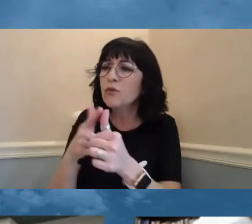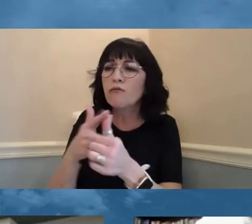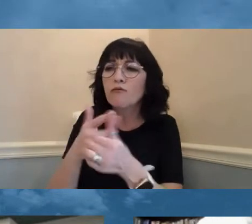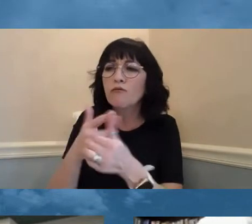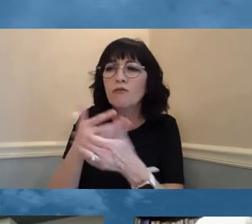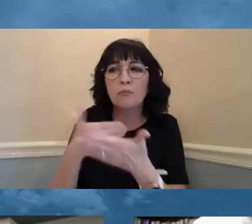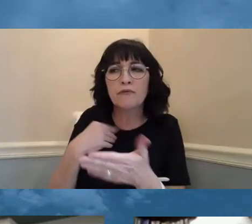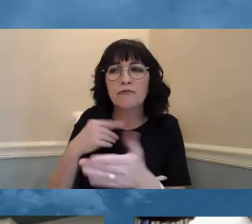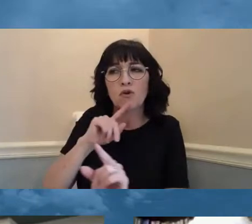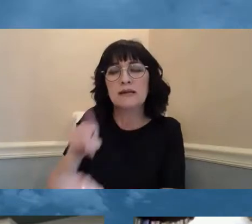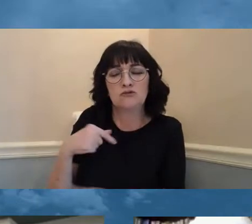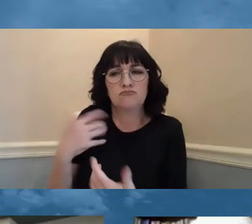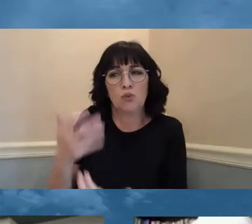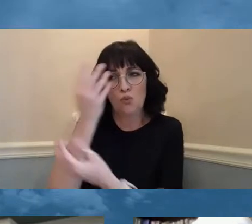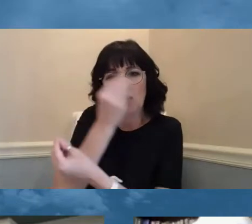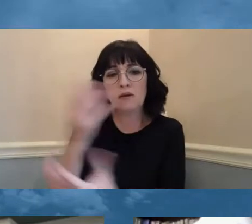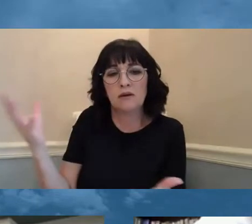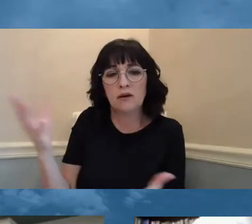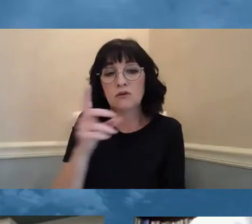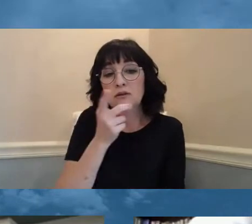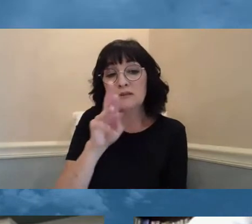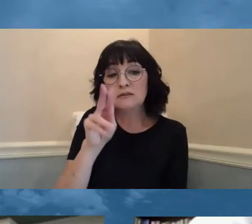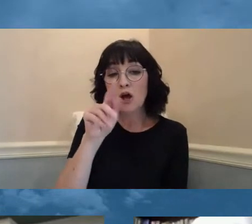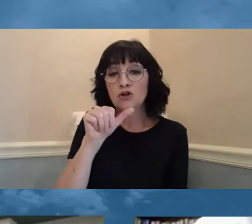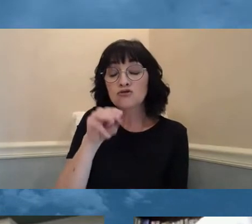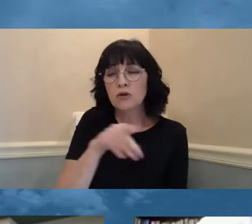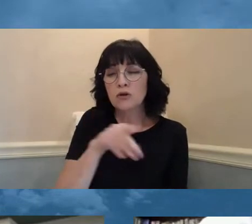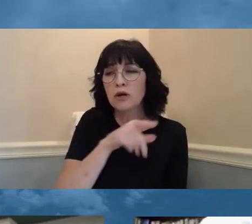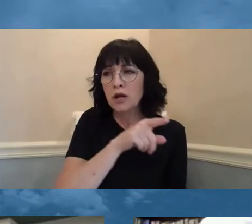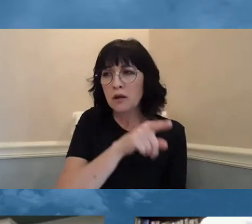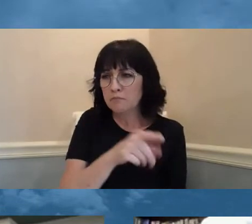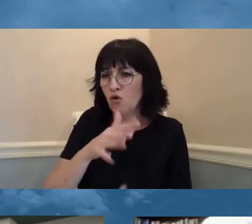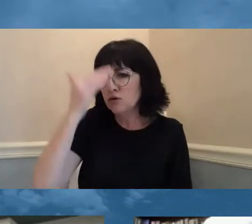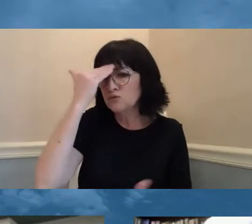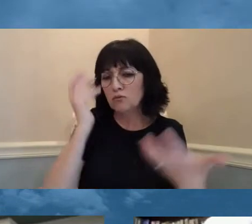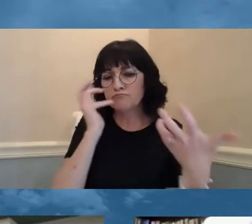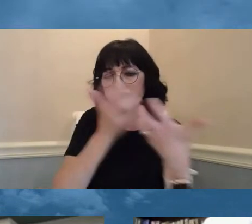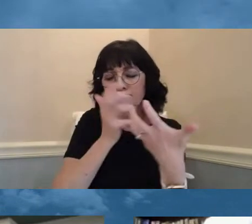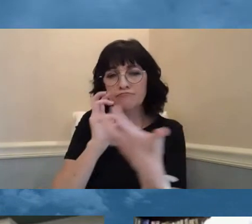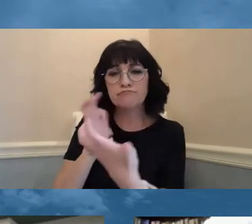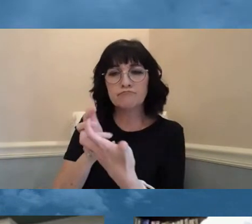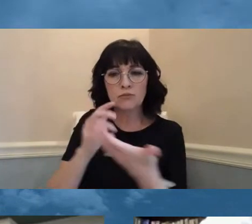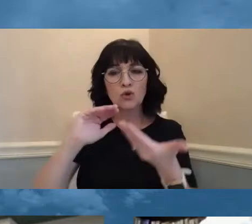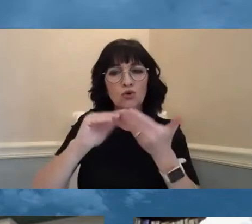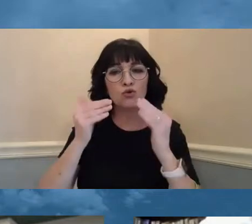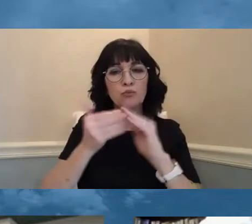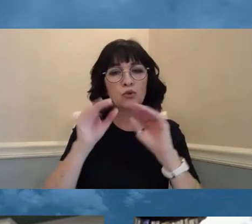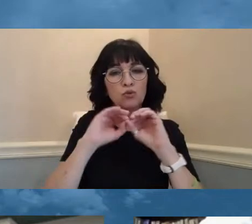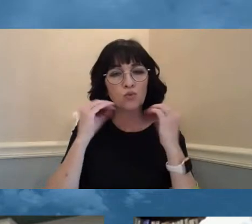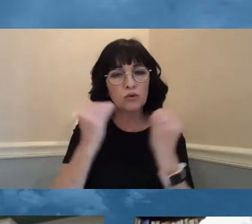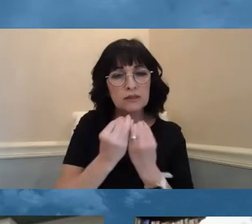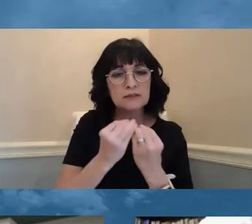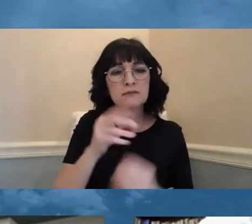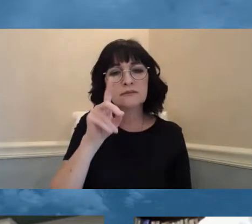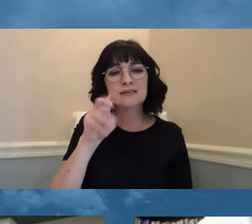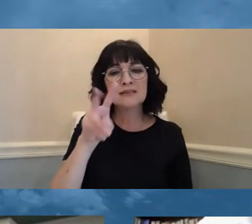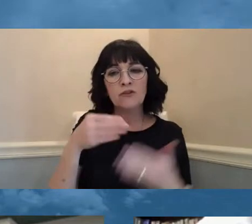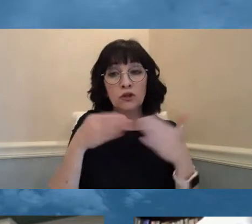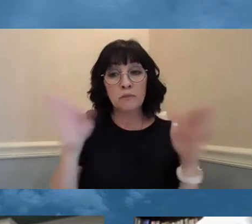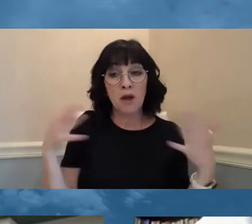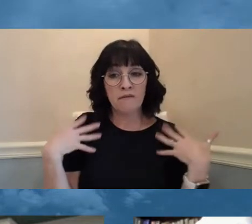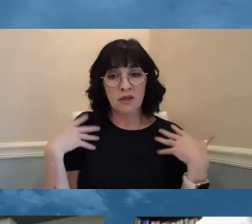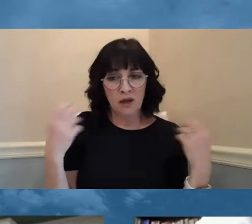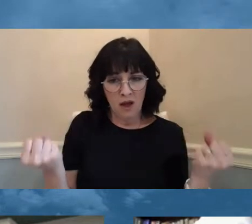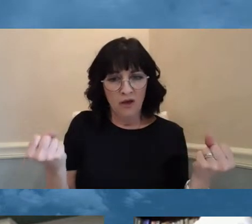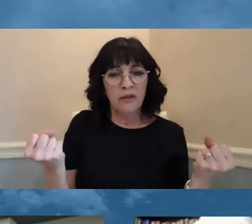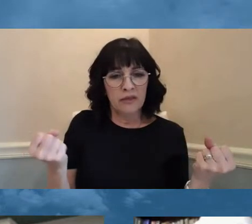with community organizations, his healthcare agency, Division of Public Health, and getting into hard to